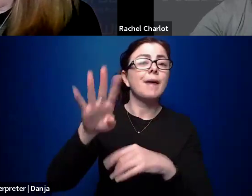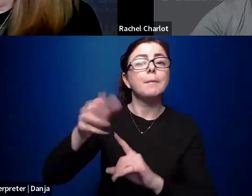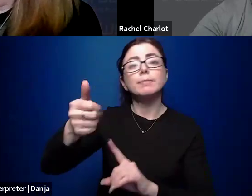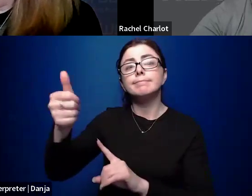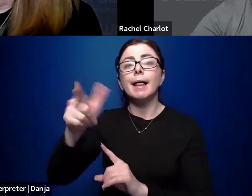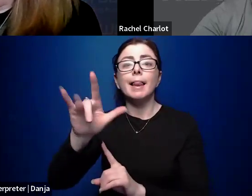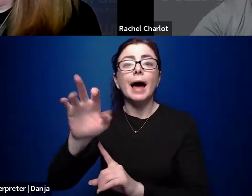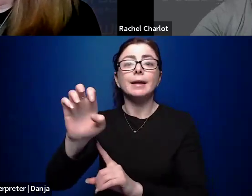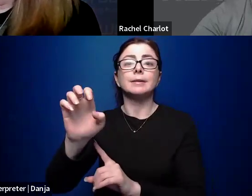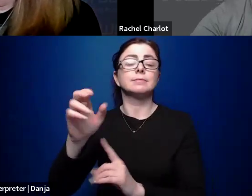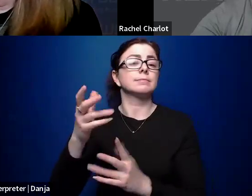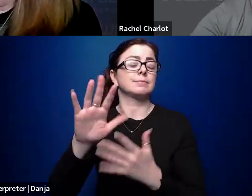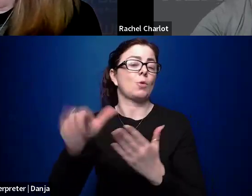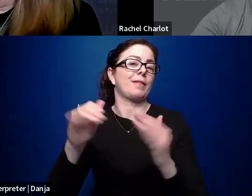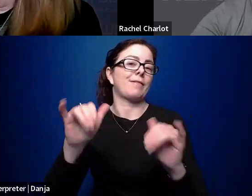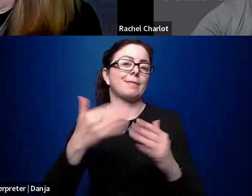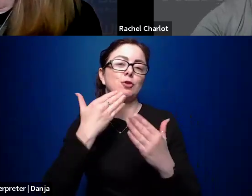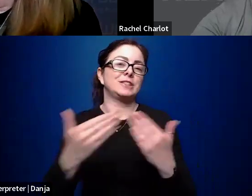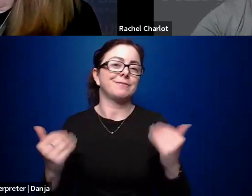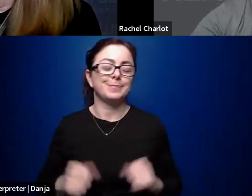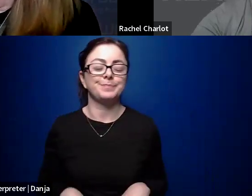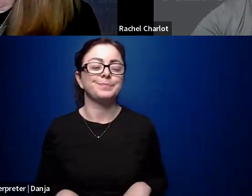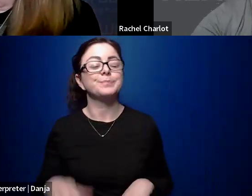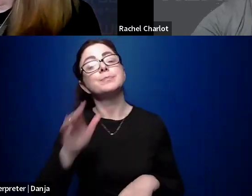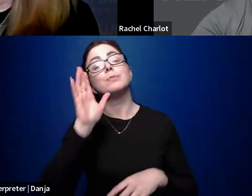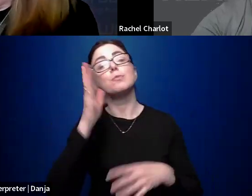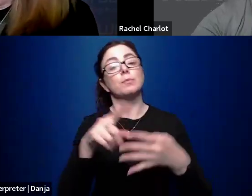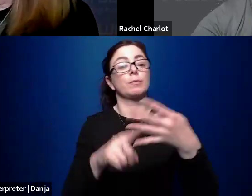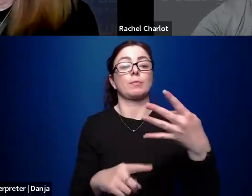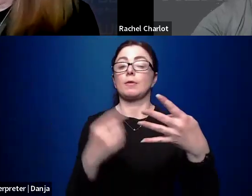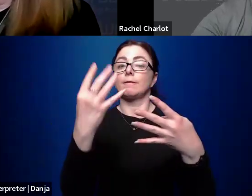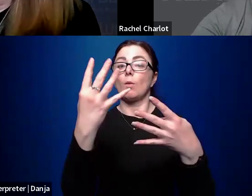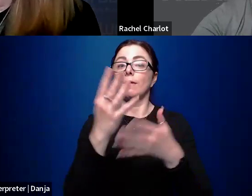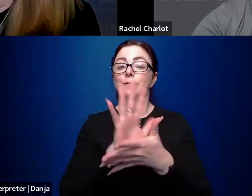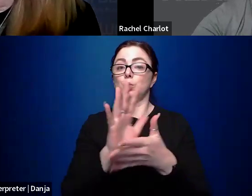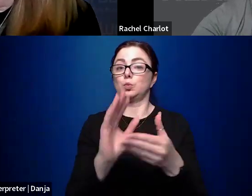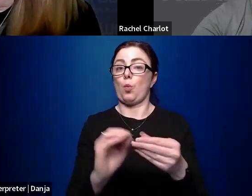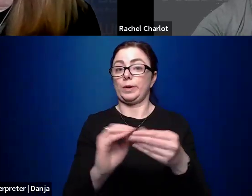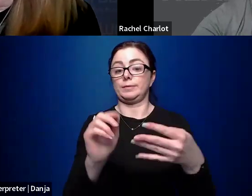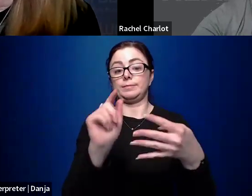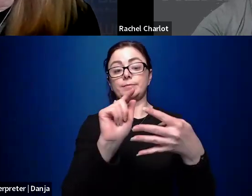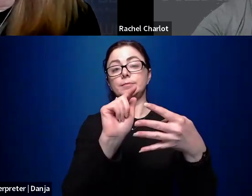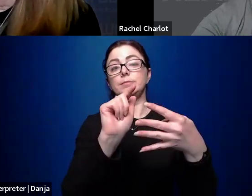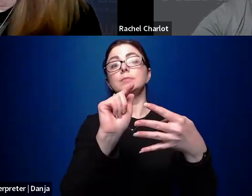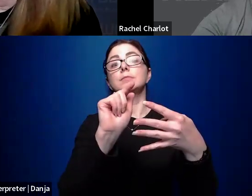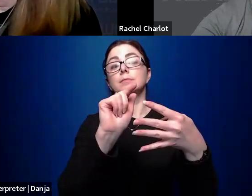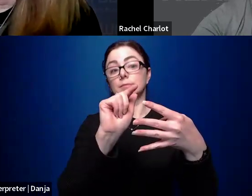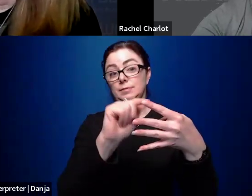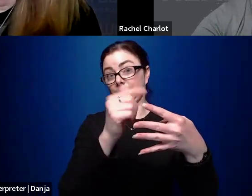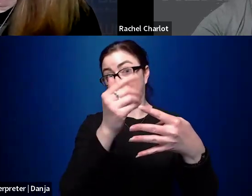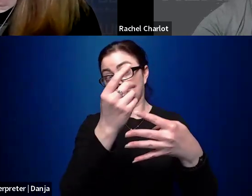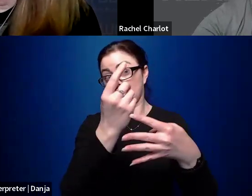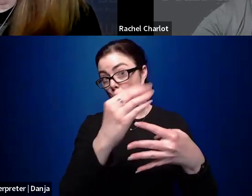We're going to go through each story. There's 4 video stories. After each story, we're going to break and allow